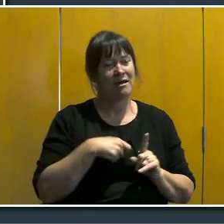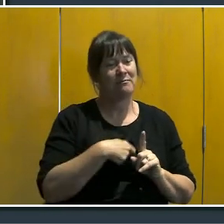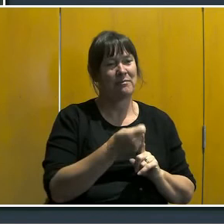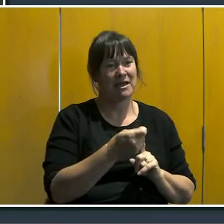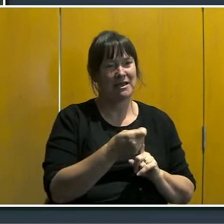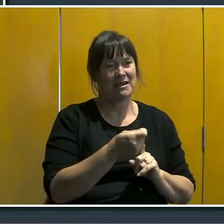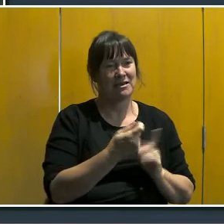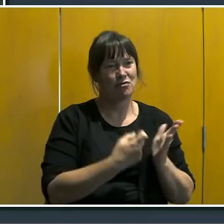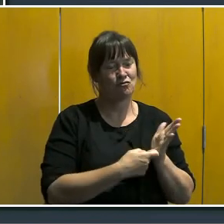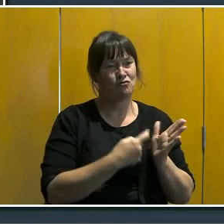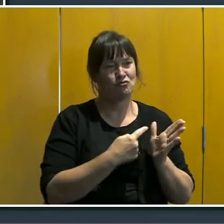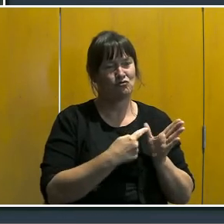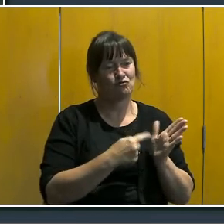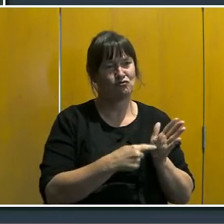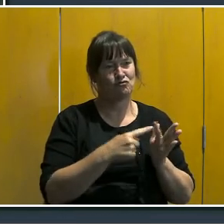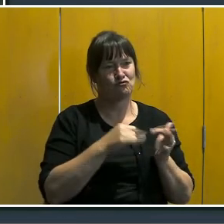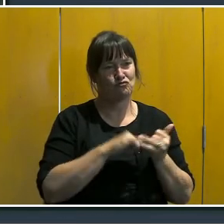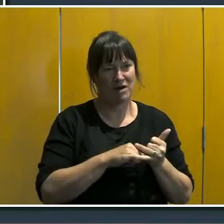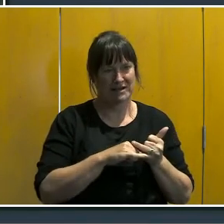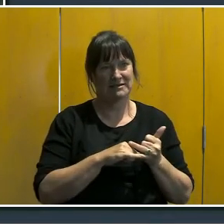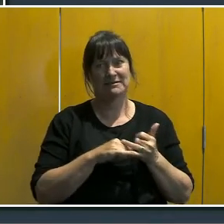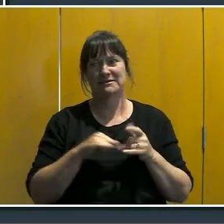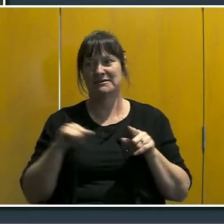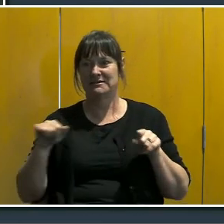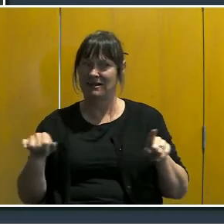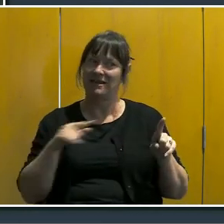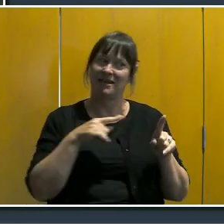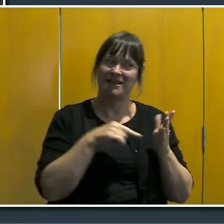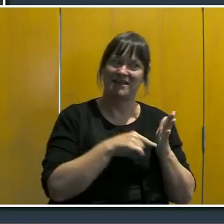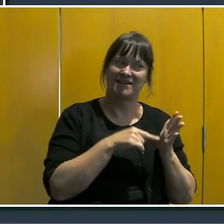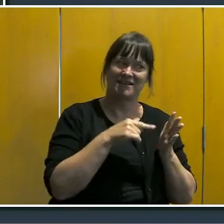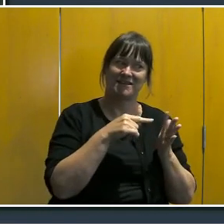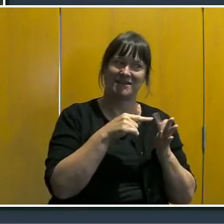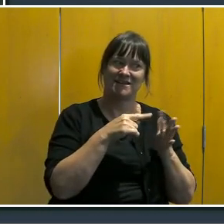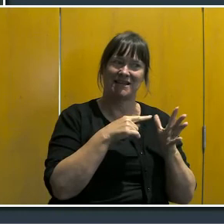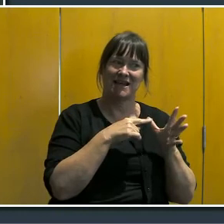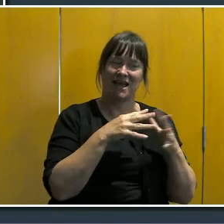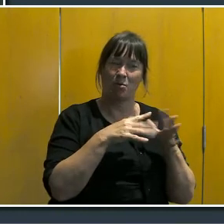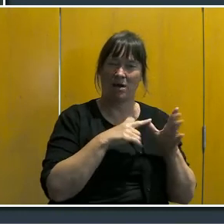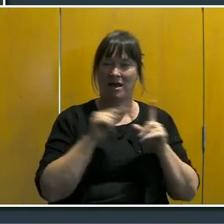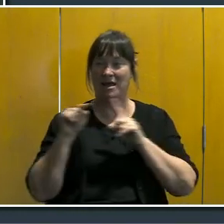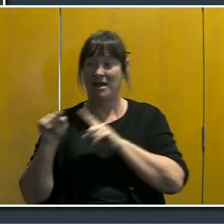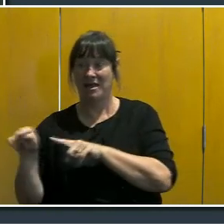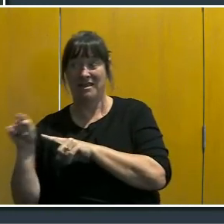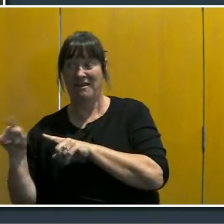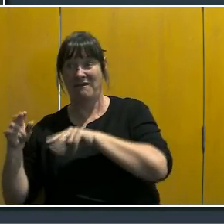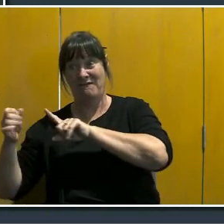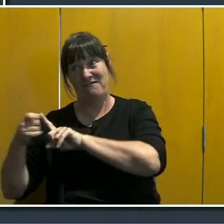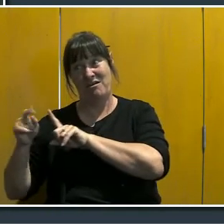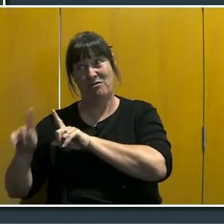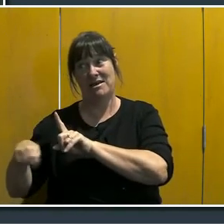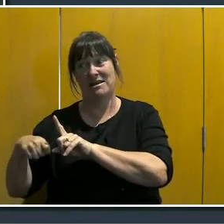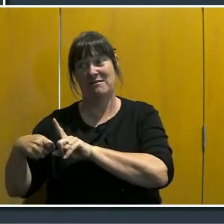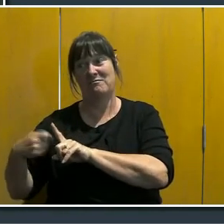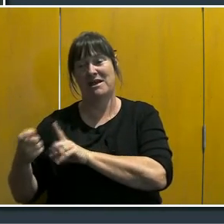in Bayview, so obviously both of us affected, me slightly more than him. I think I just slightly, and I didn't think that was quite as equitable as it should be either, but unfortunately it's the way the